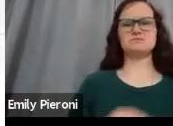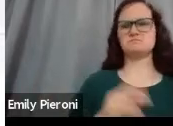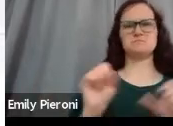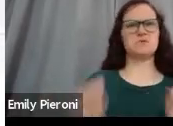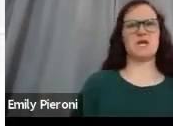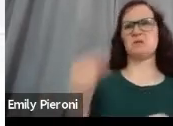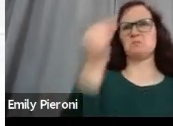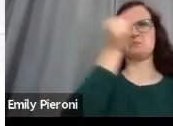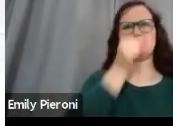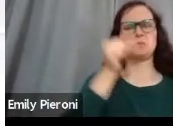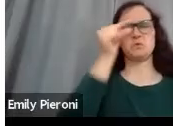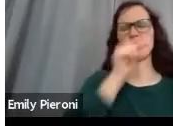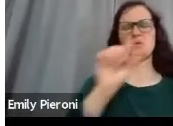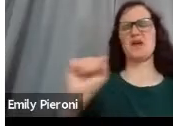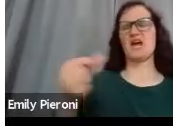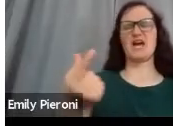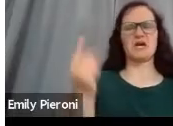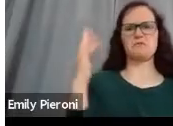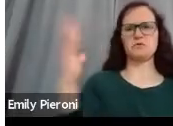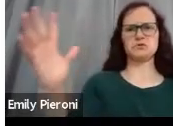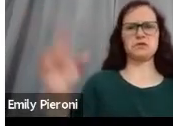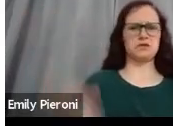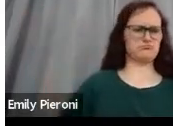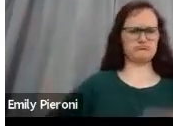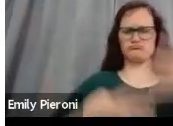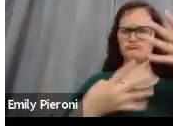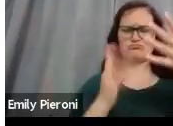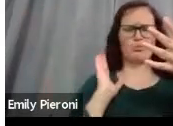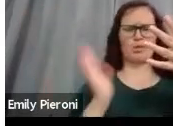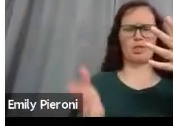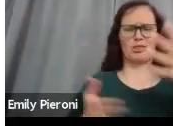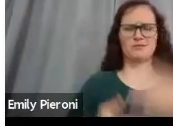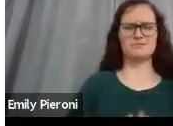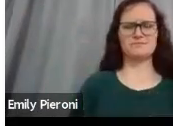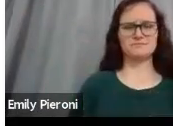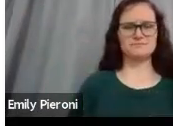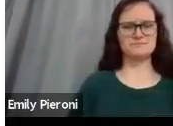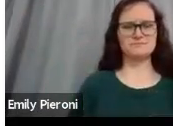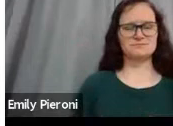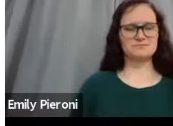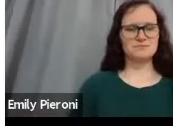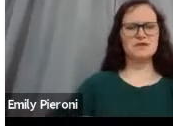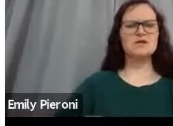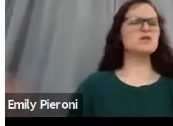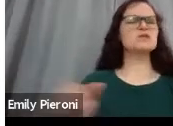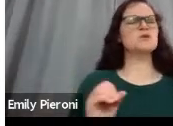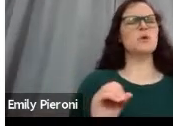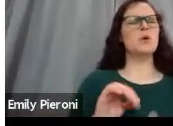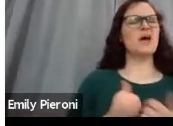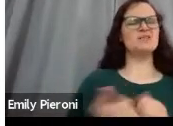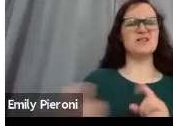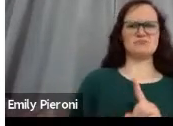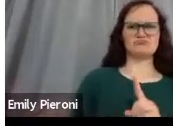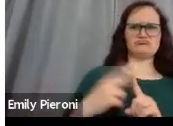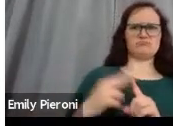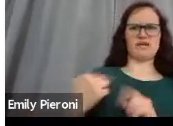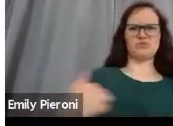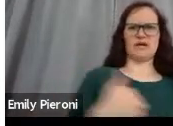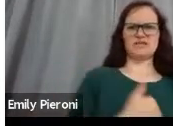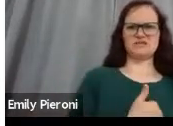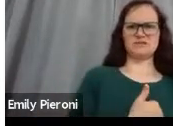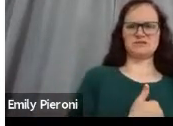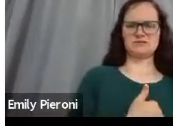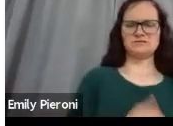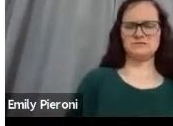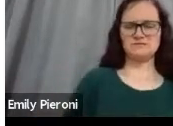Google agroforestry. So how does that circle back to what we do here at NMSU Ag Science Center?